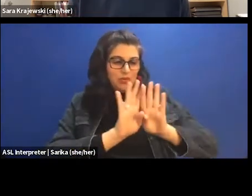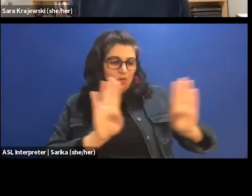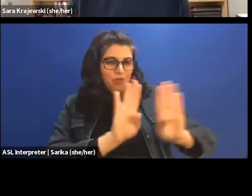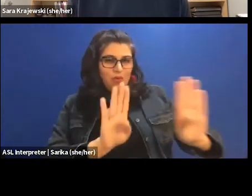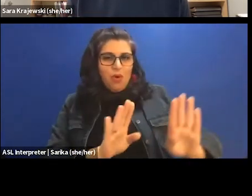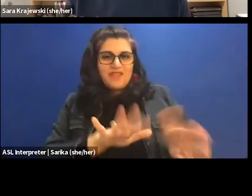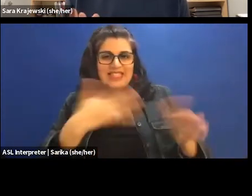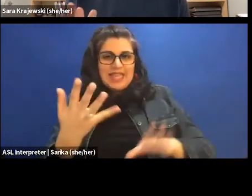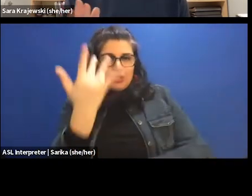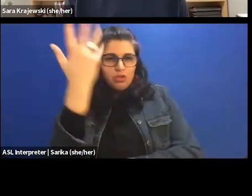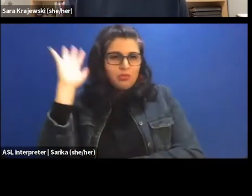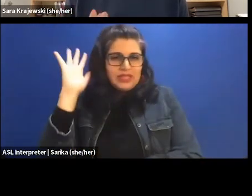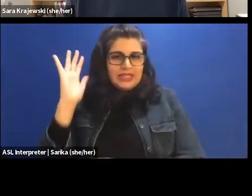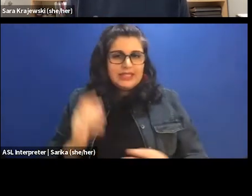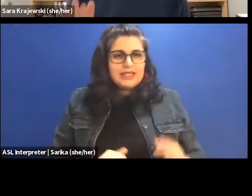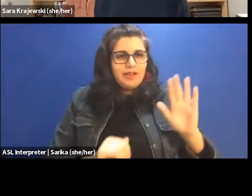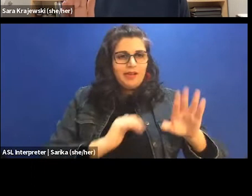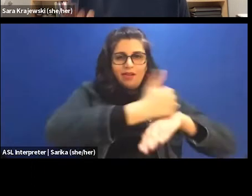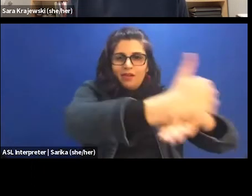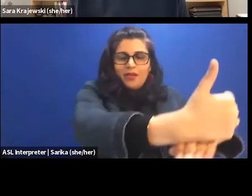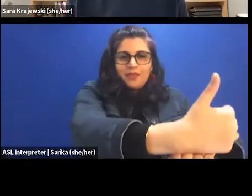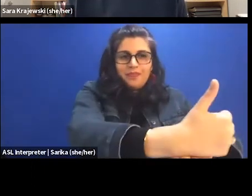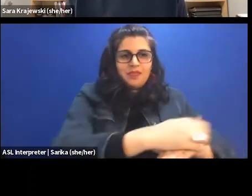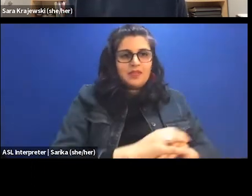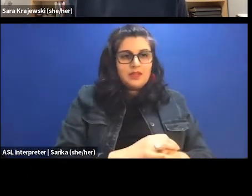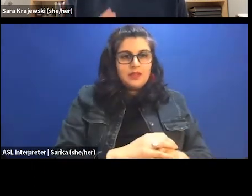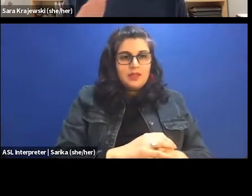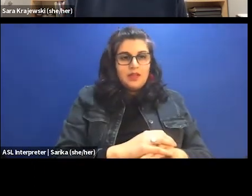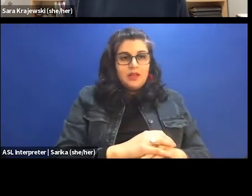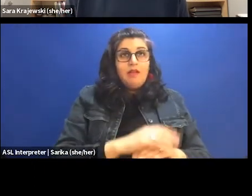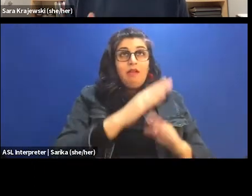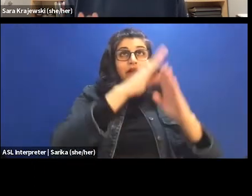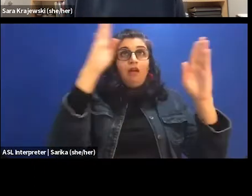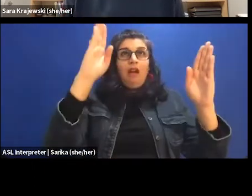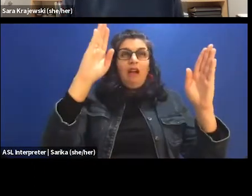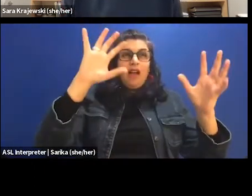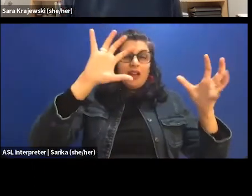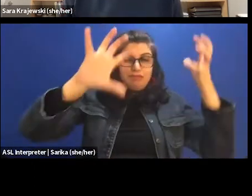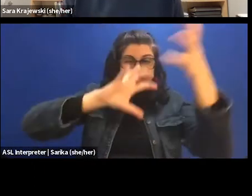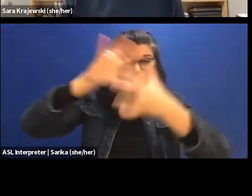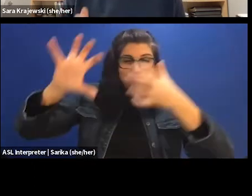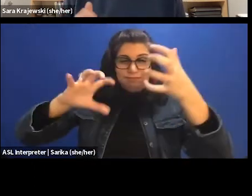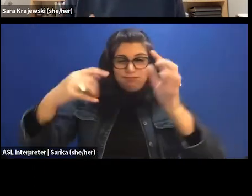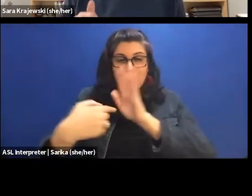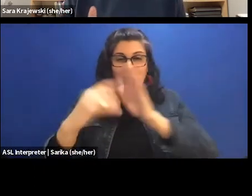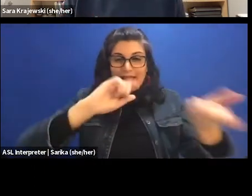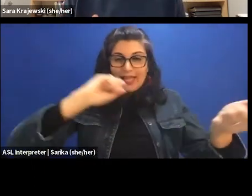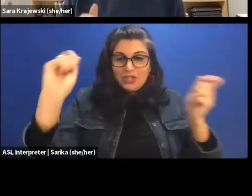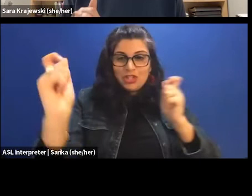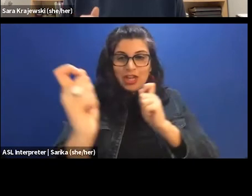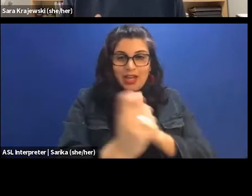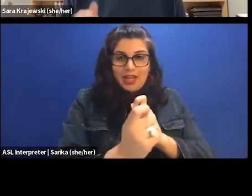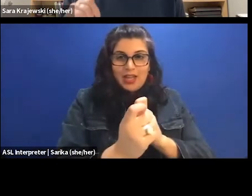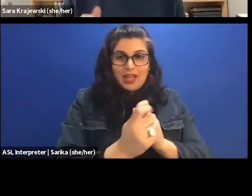painting. The cloudy sky appears turbulent, a portent of change echoed in the memento